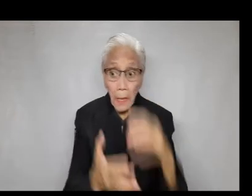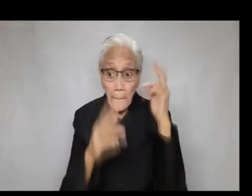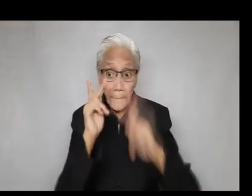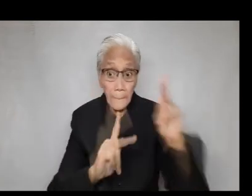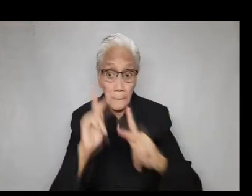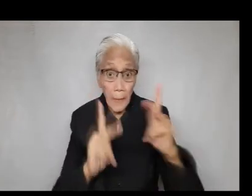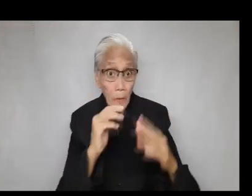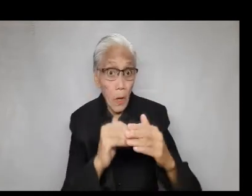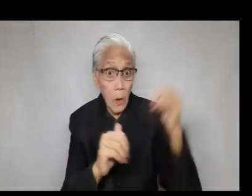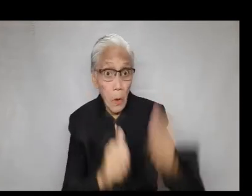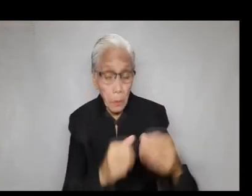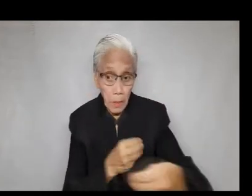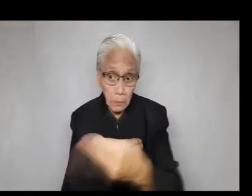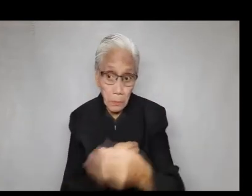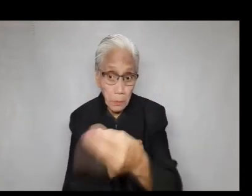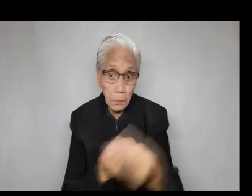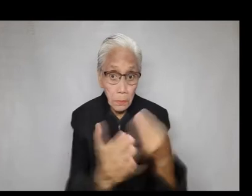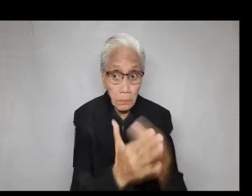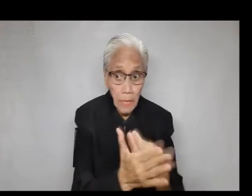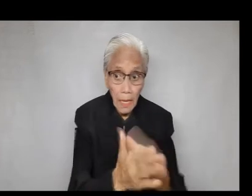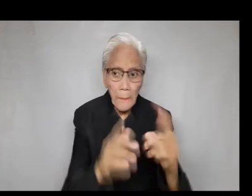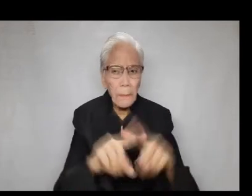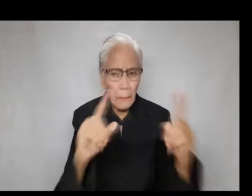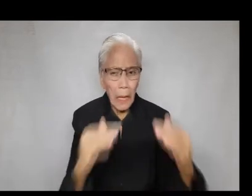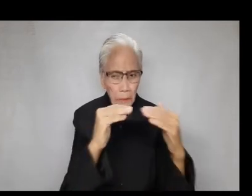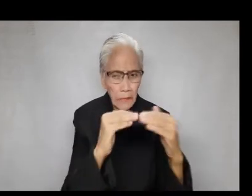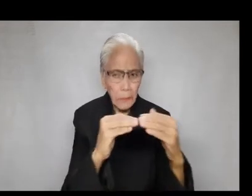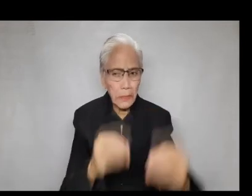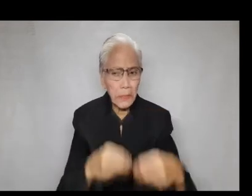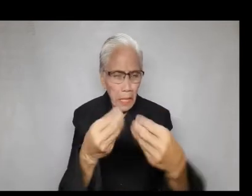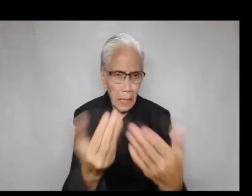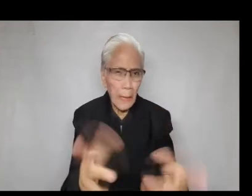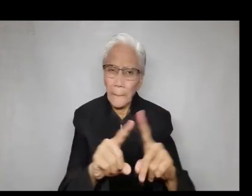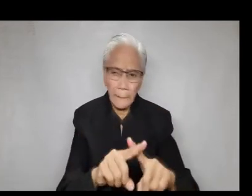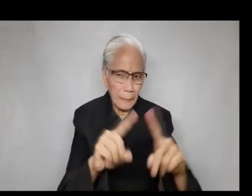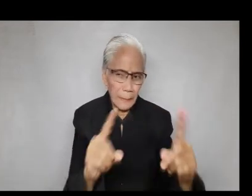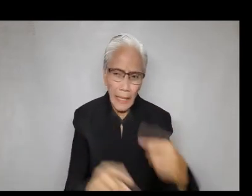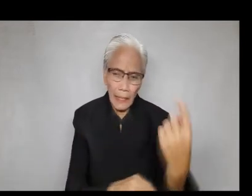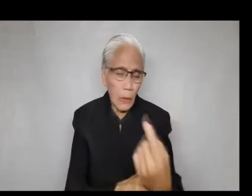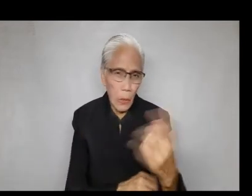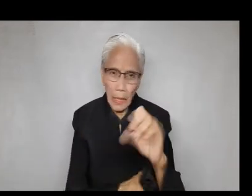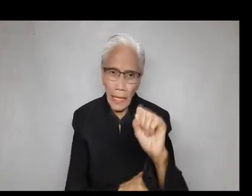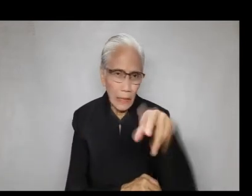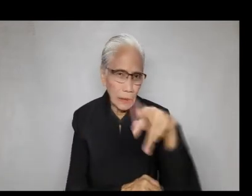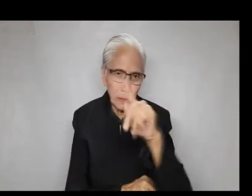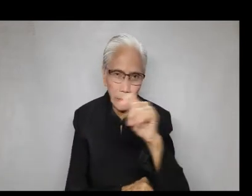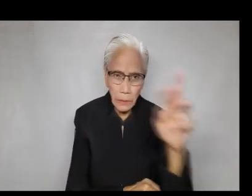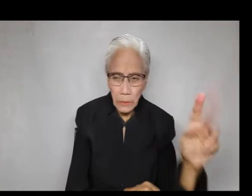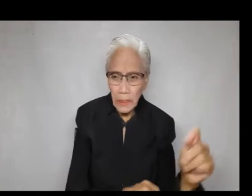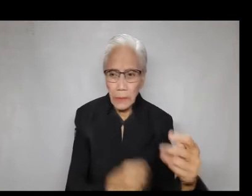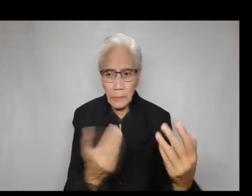This is a man who almost learned to walk at a rehab center that almost got built by people who almost raised the money